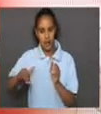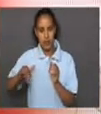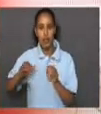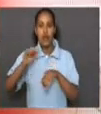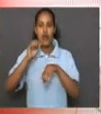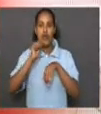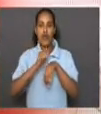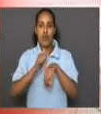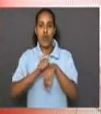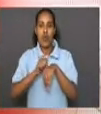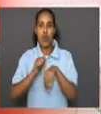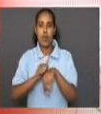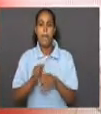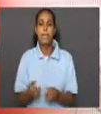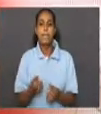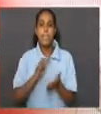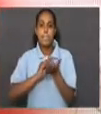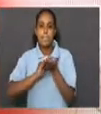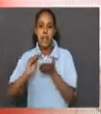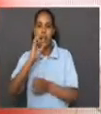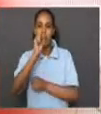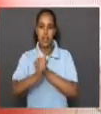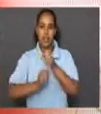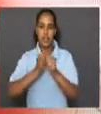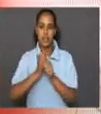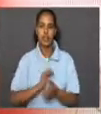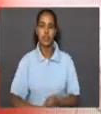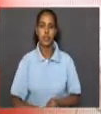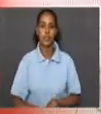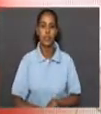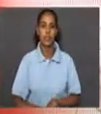rock sediments for millions of years.